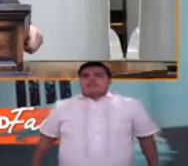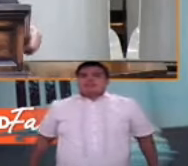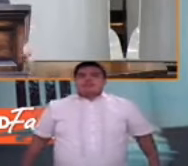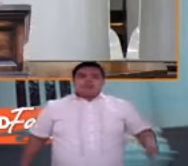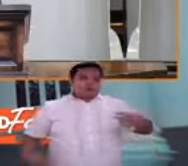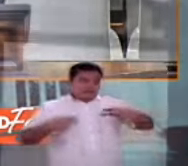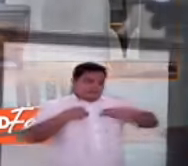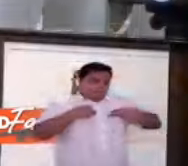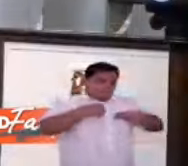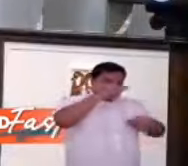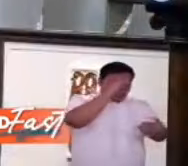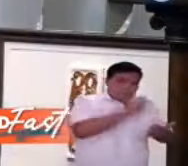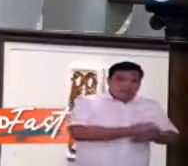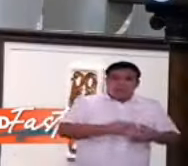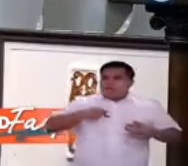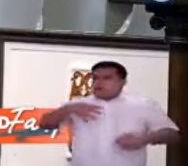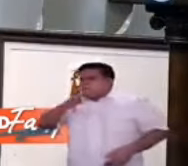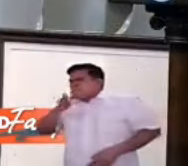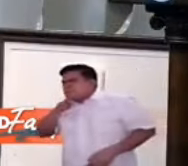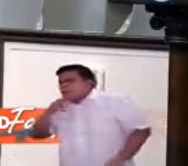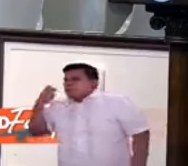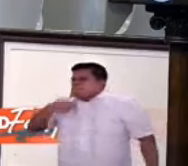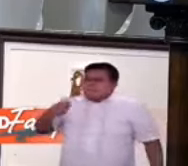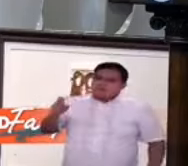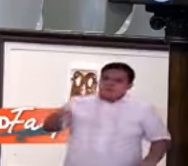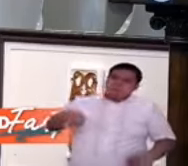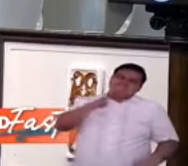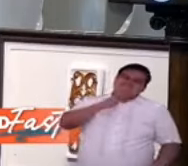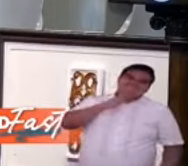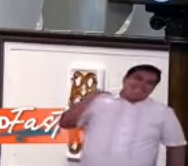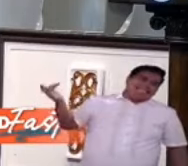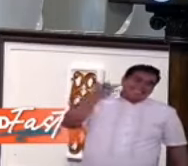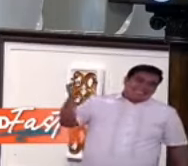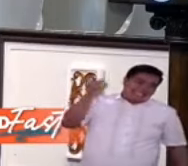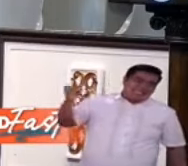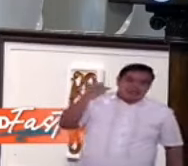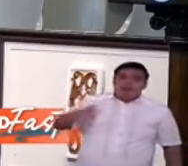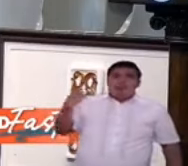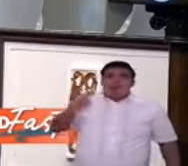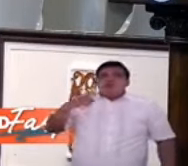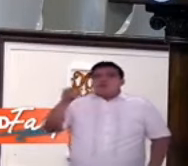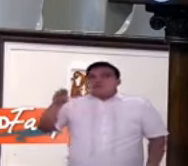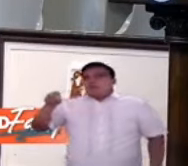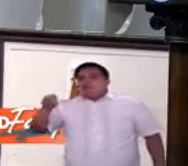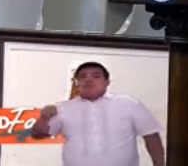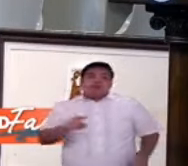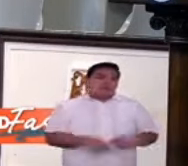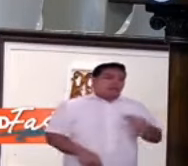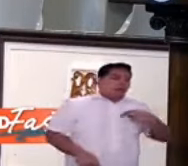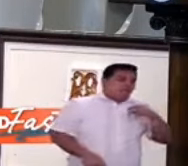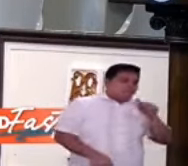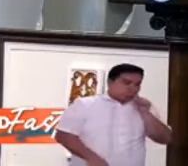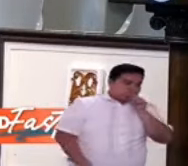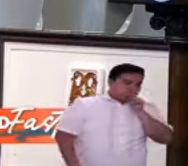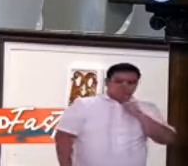Na ay anak nga tabian, gregarious, kanamang kuan kaayos, sabaan ba, sabaan. Nasay anak nga